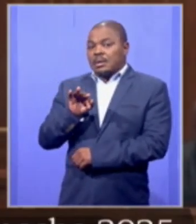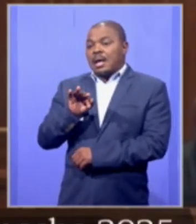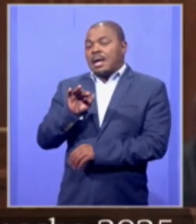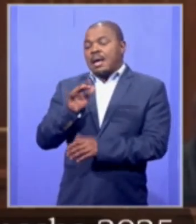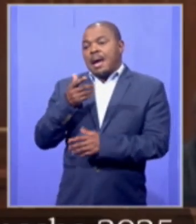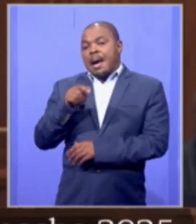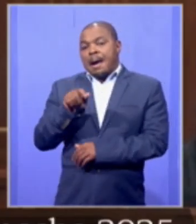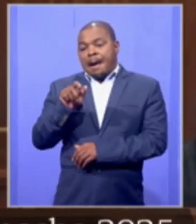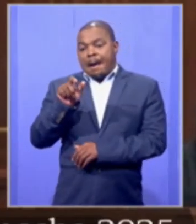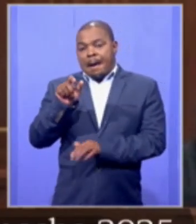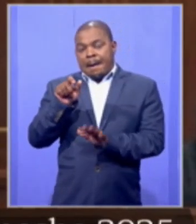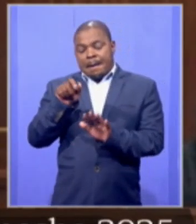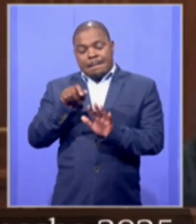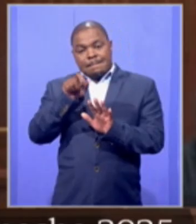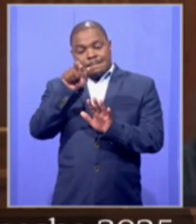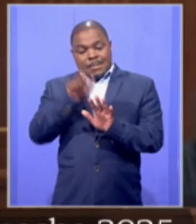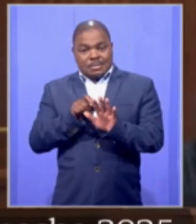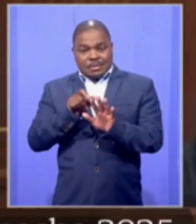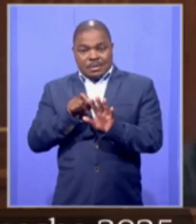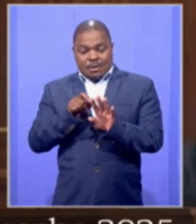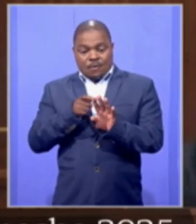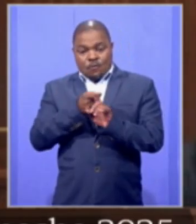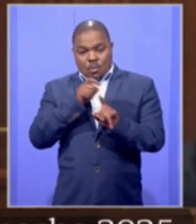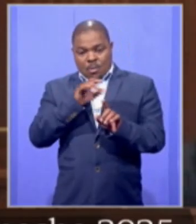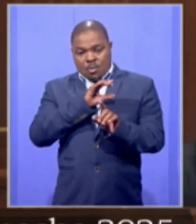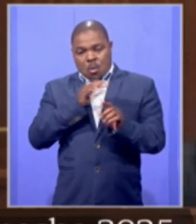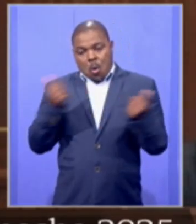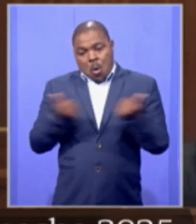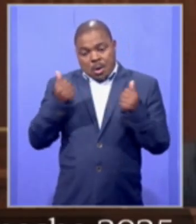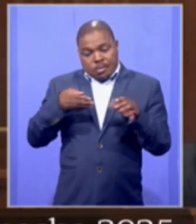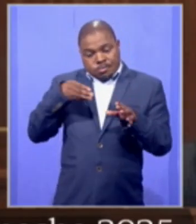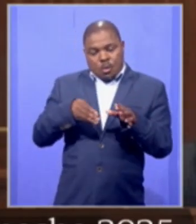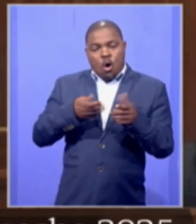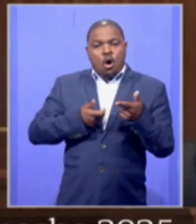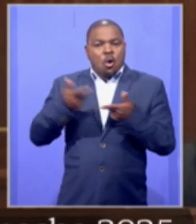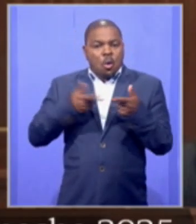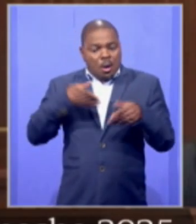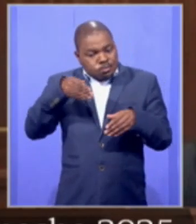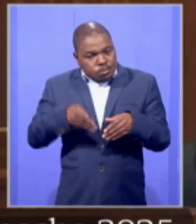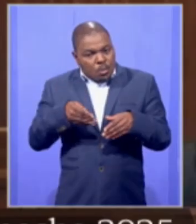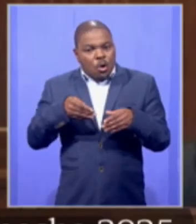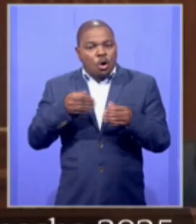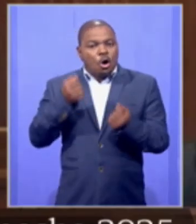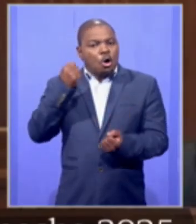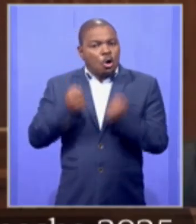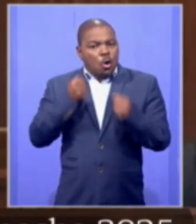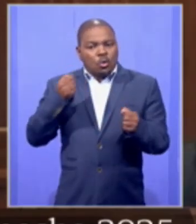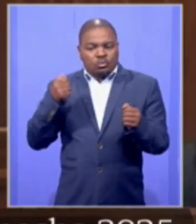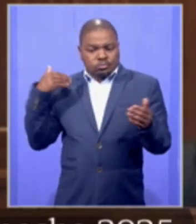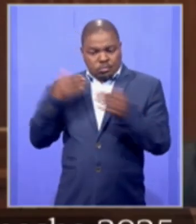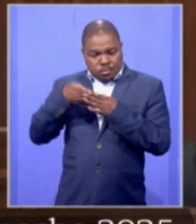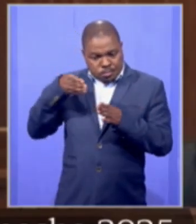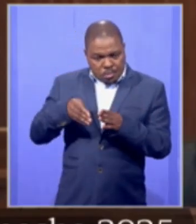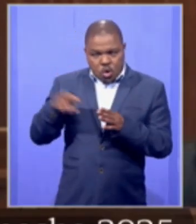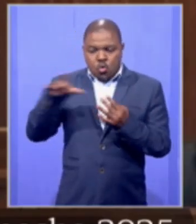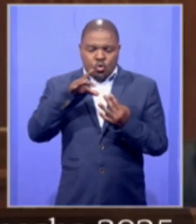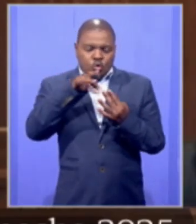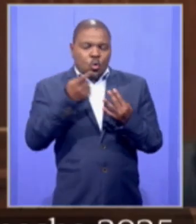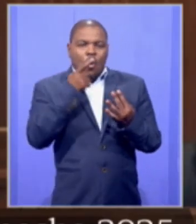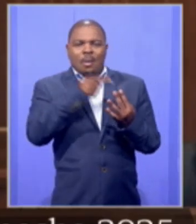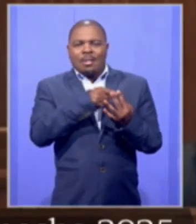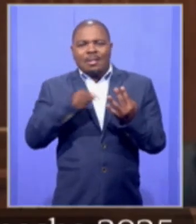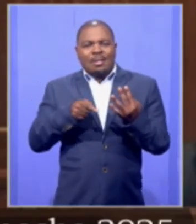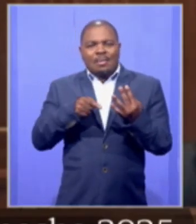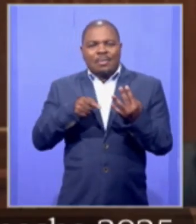one of the councils that have already been involved in the matter here,